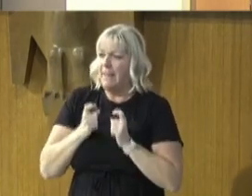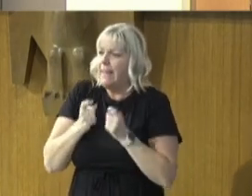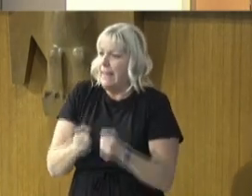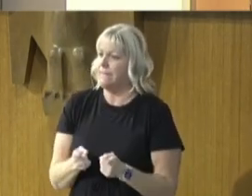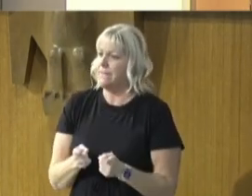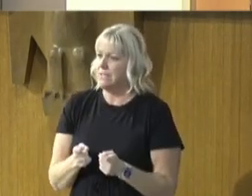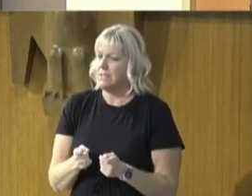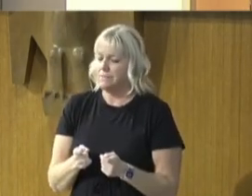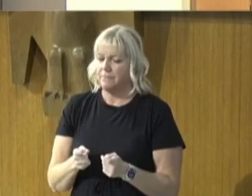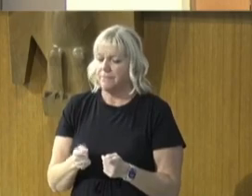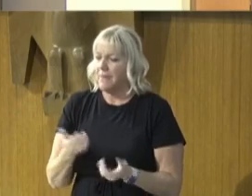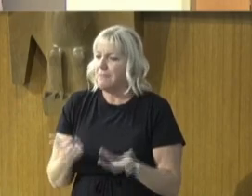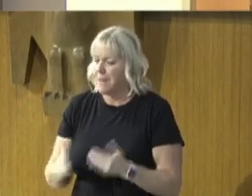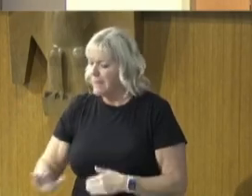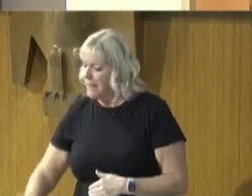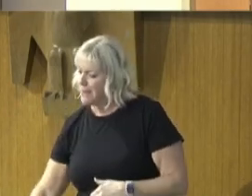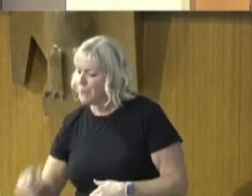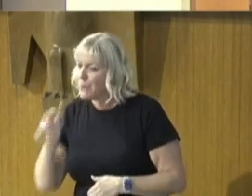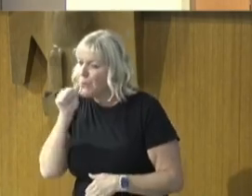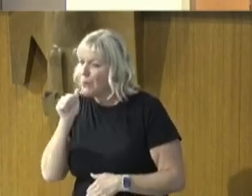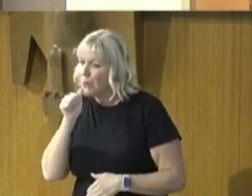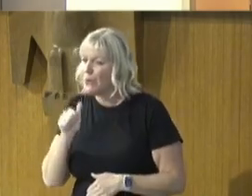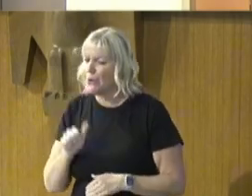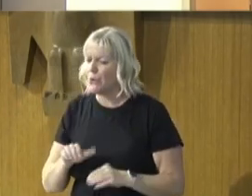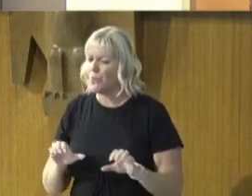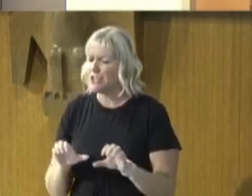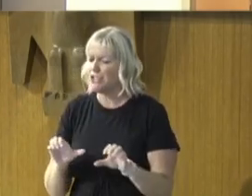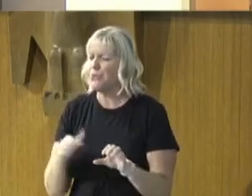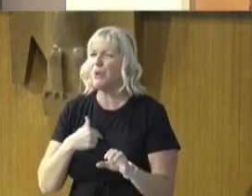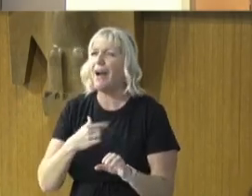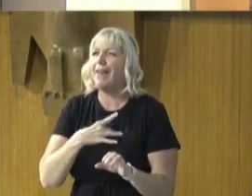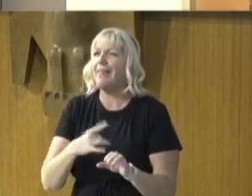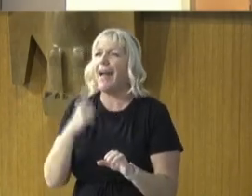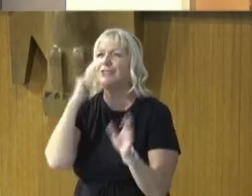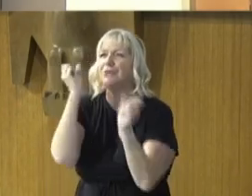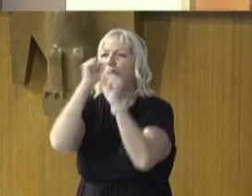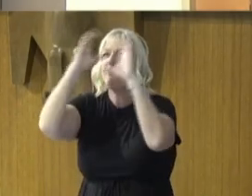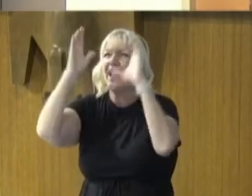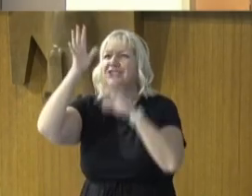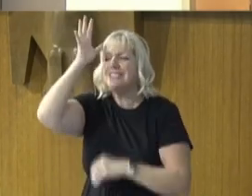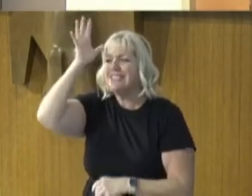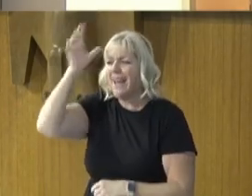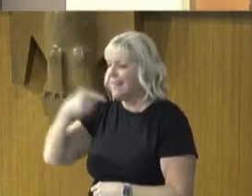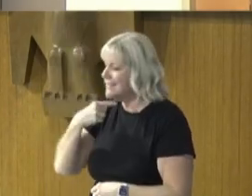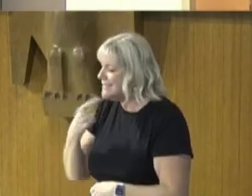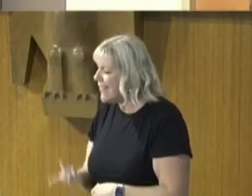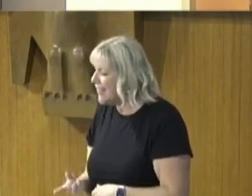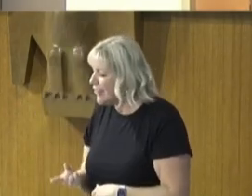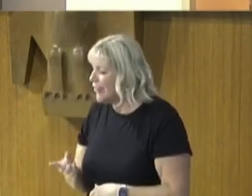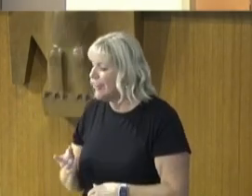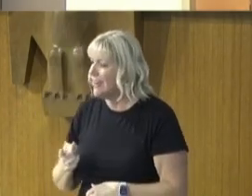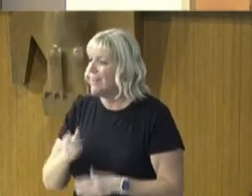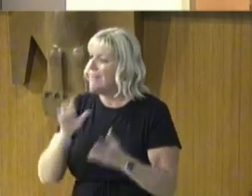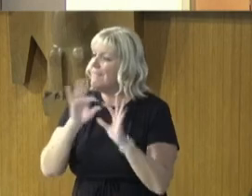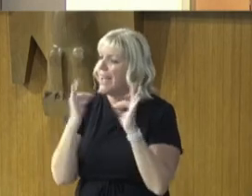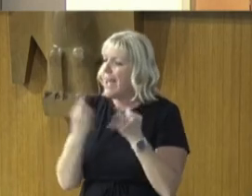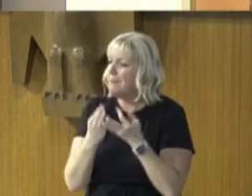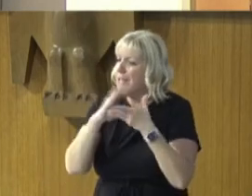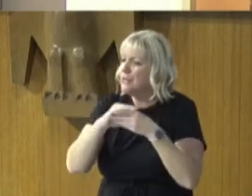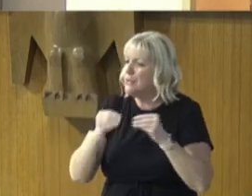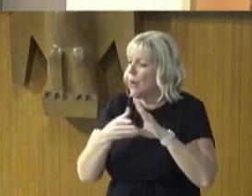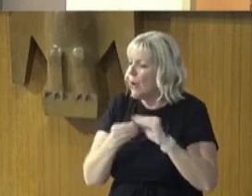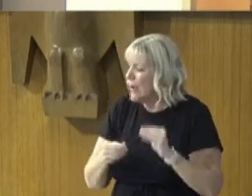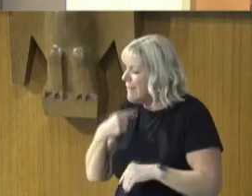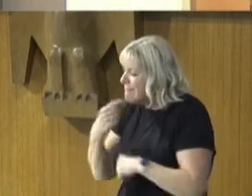activities as a child. I like to imagine her father telling her his family lore as she